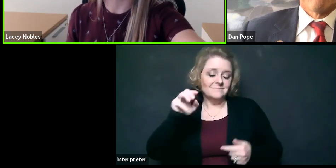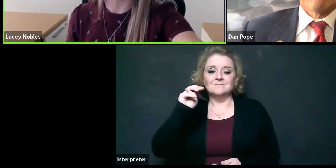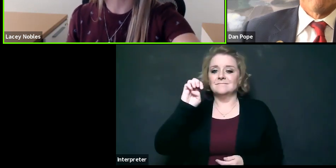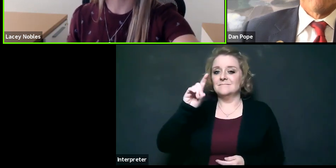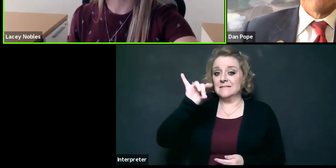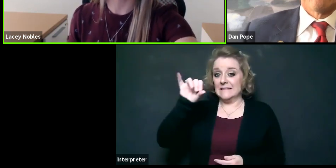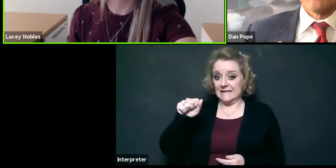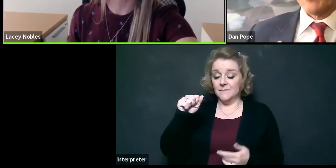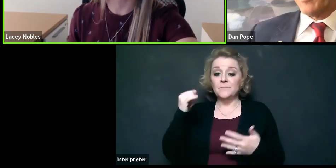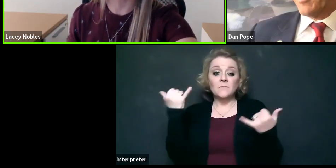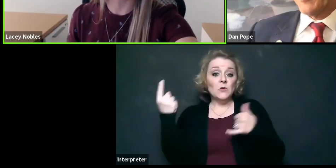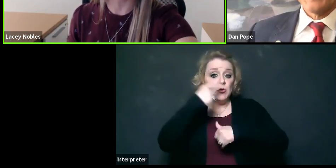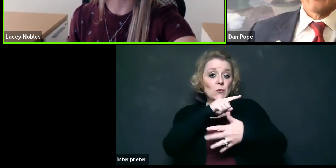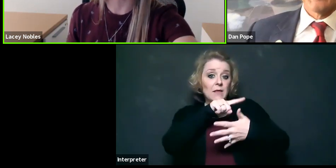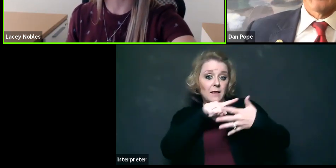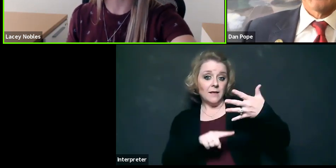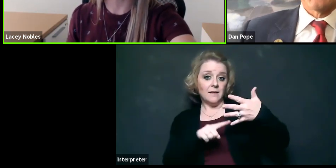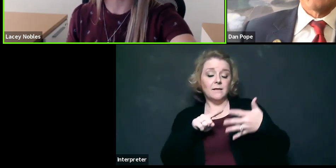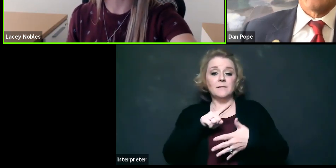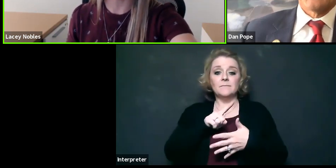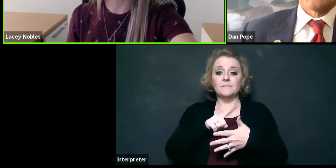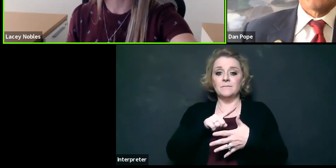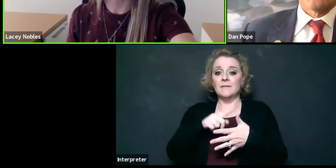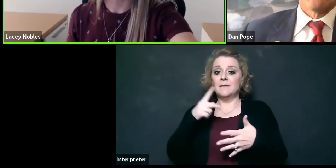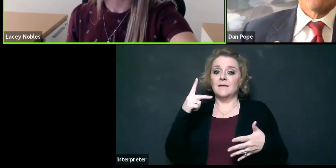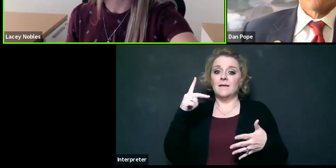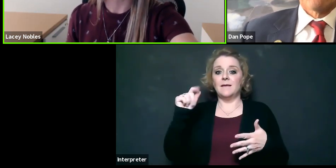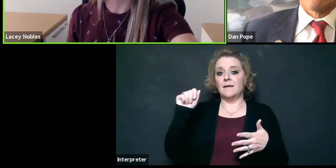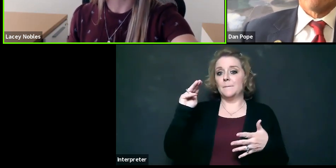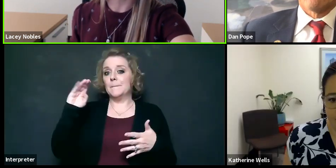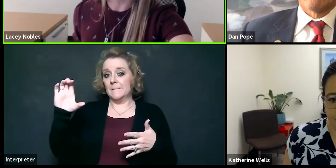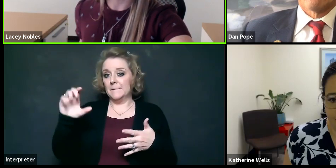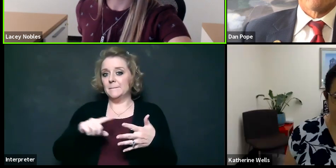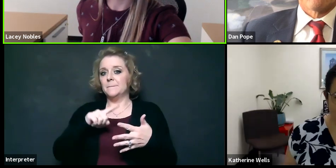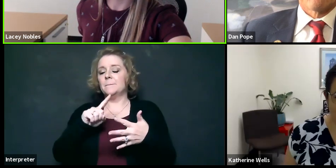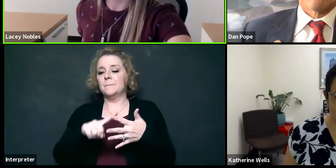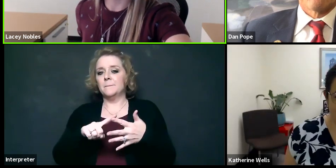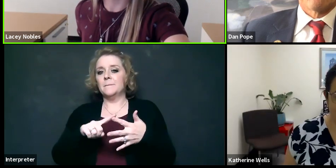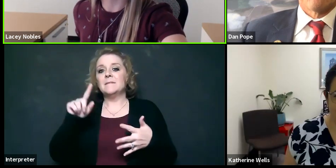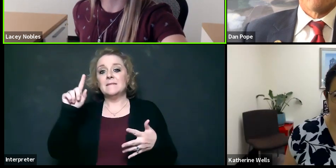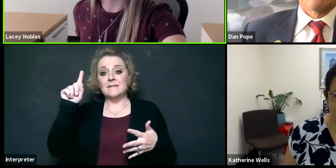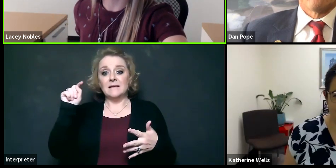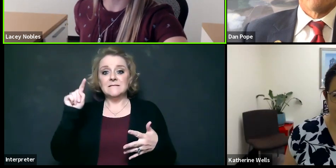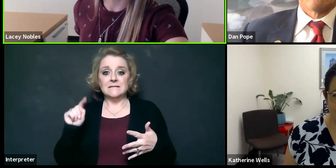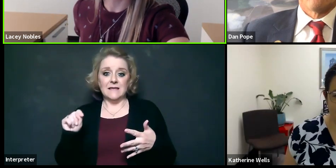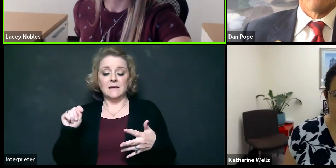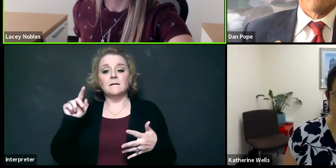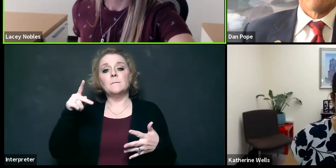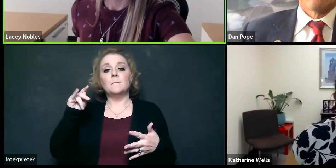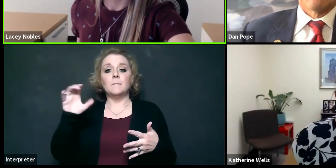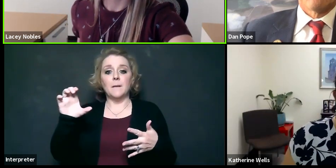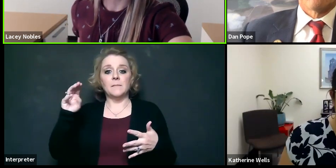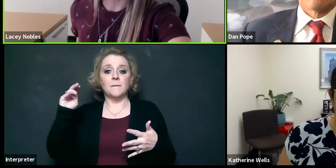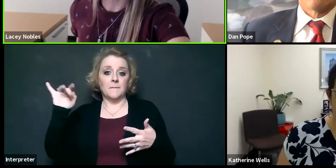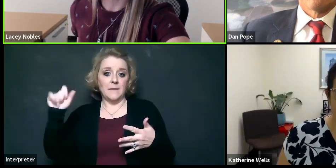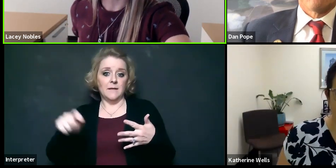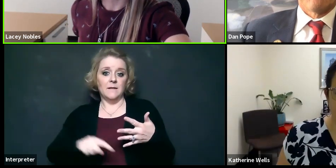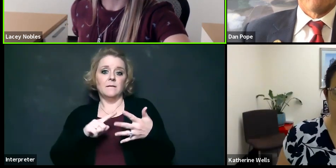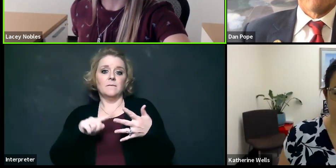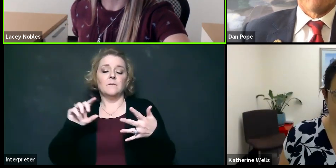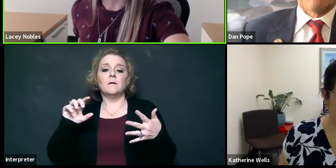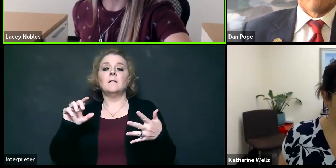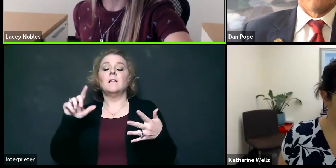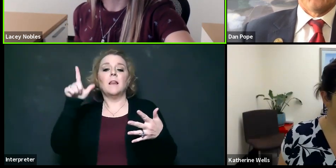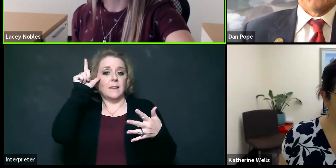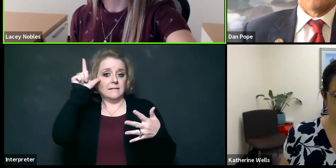media order today will be Matthew Stell, KMAC, Sarah Self-Walberg, TTU Public Media, Christy Martinez